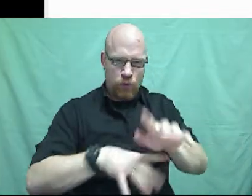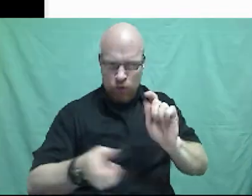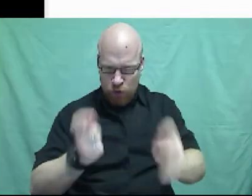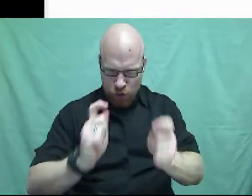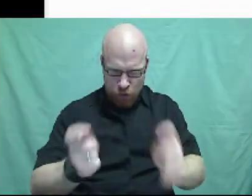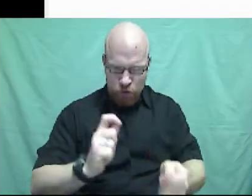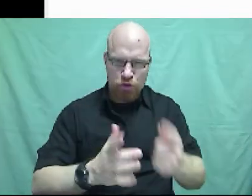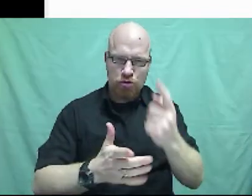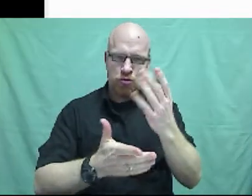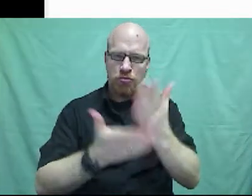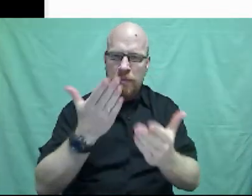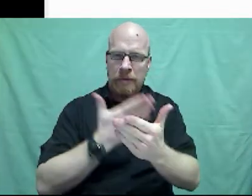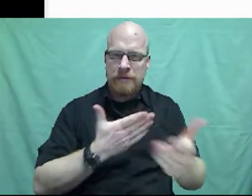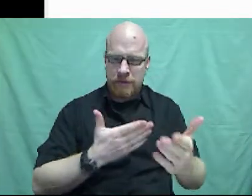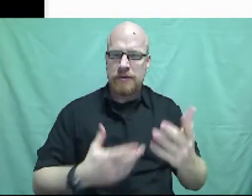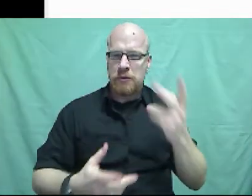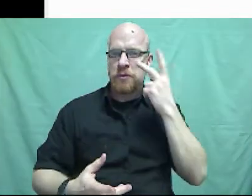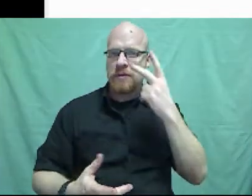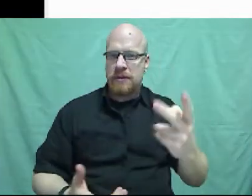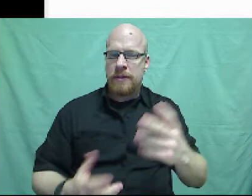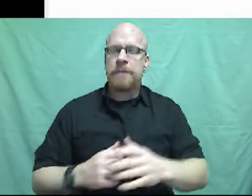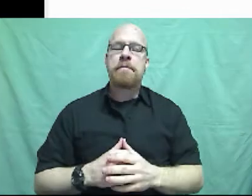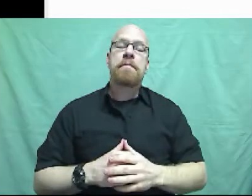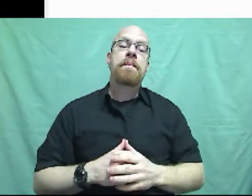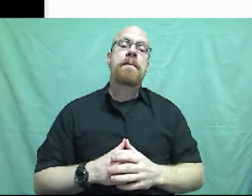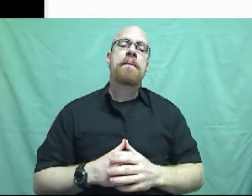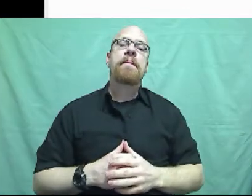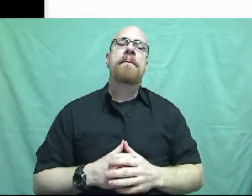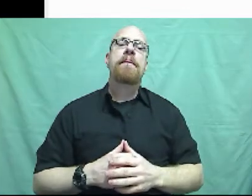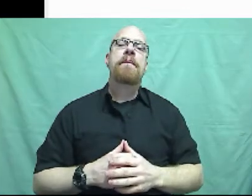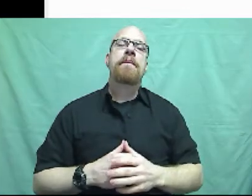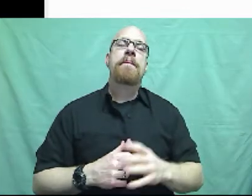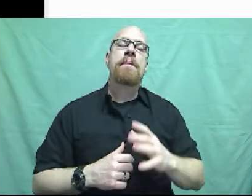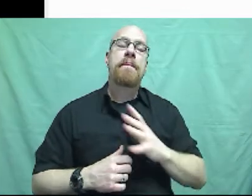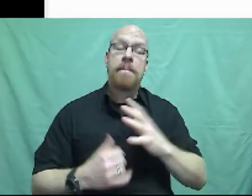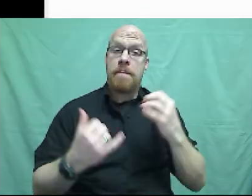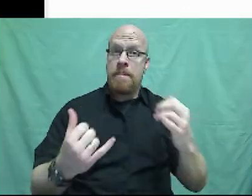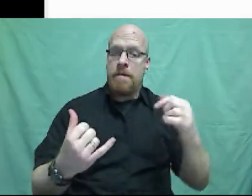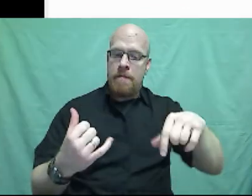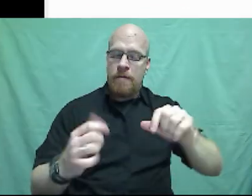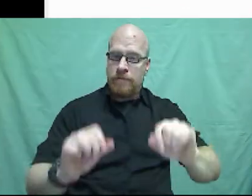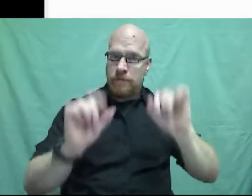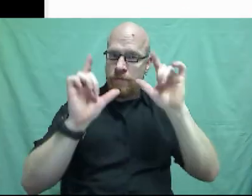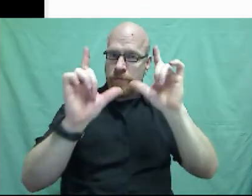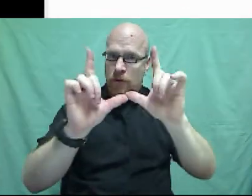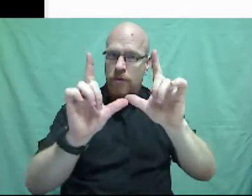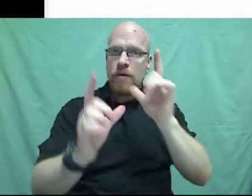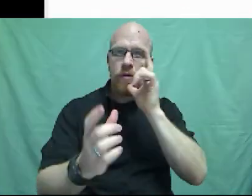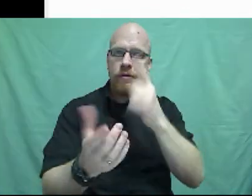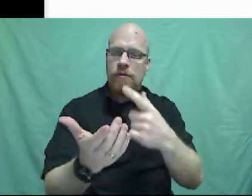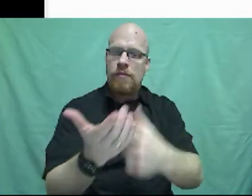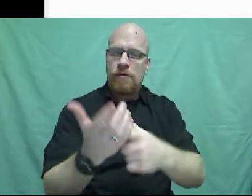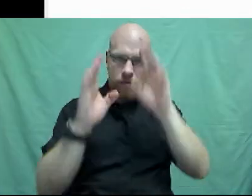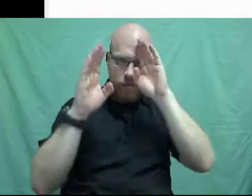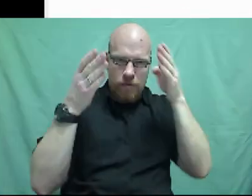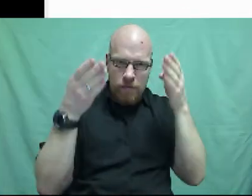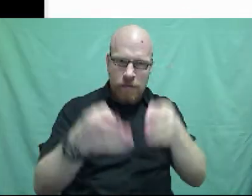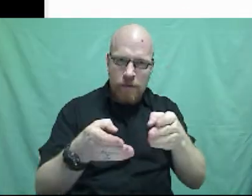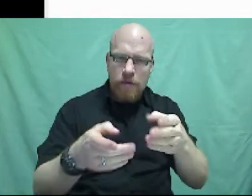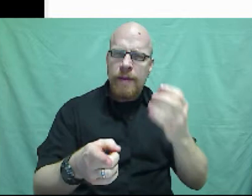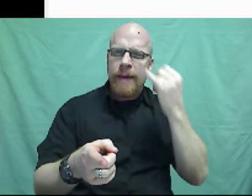mentioned before, and there are different transformations we can use to create other graphs from that parent